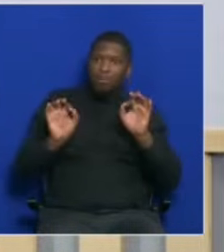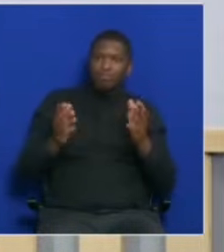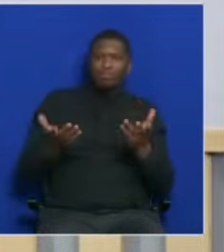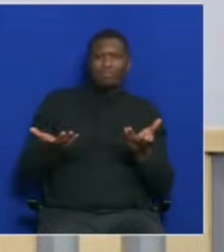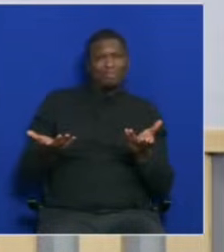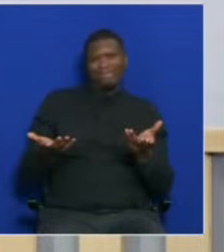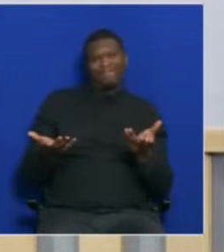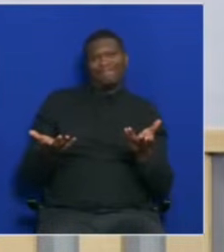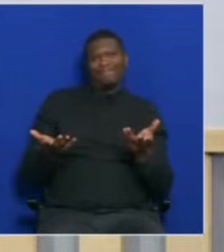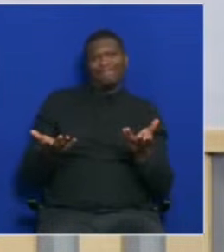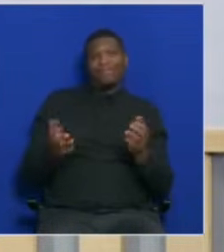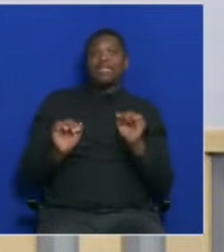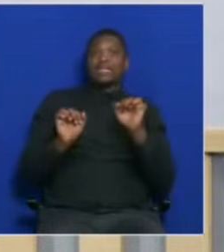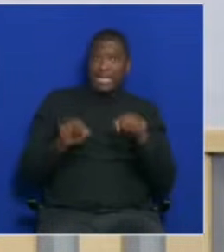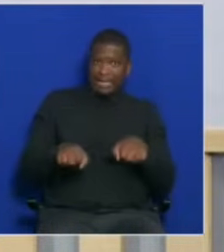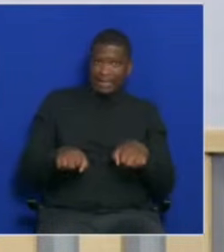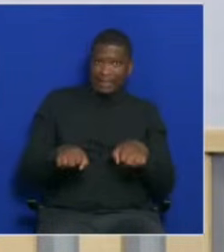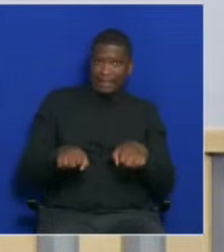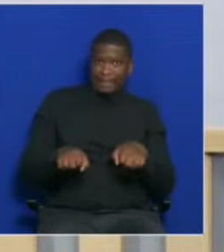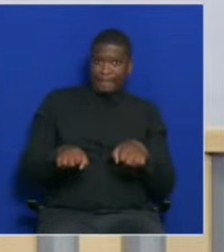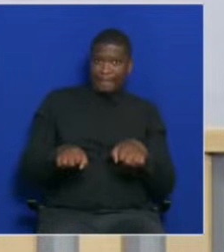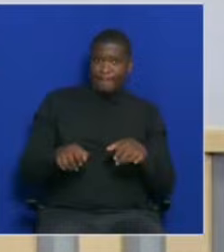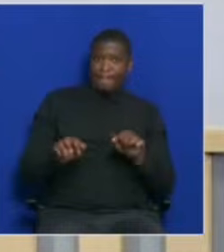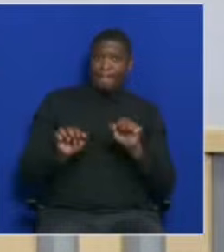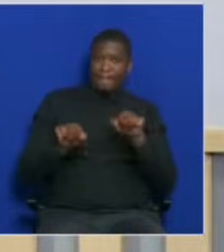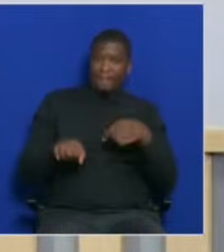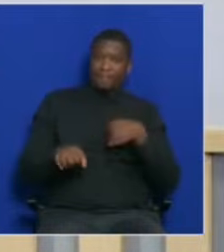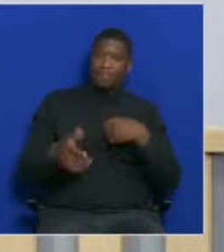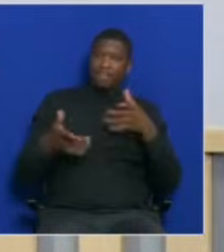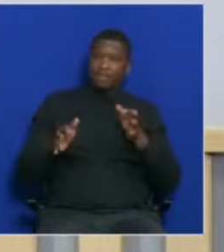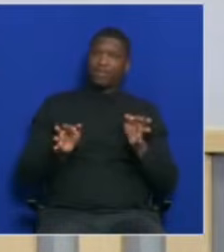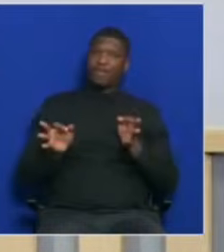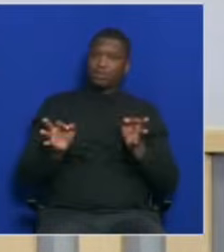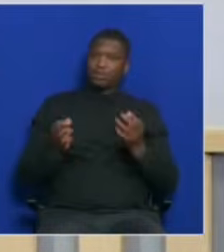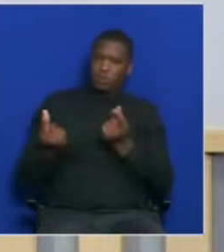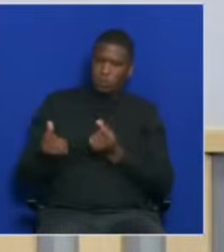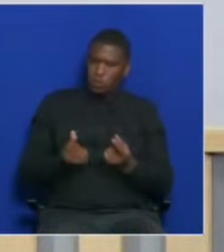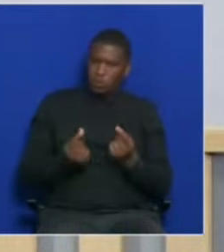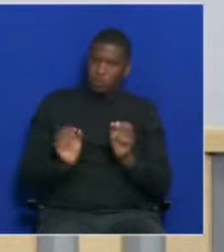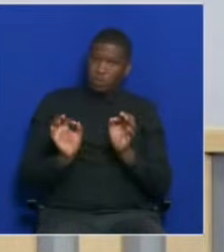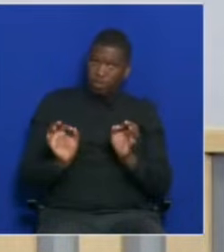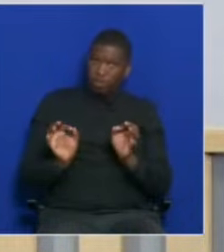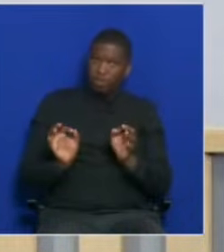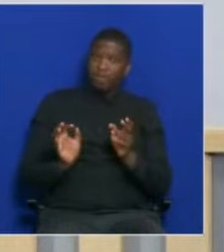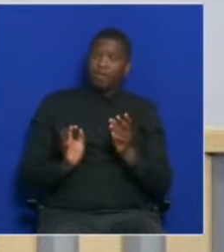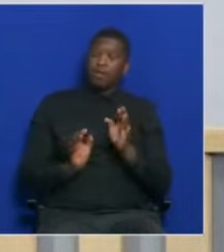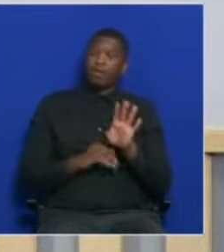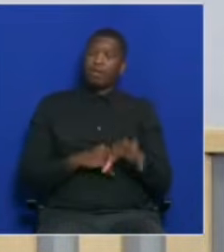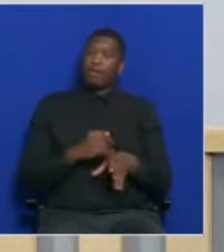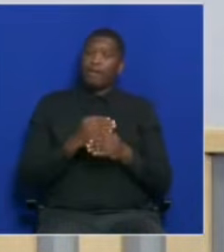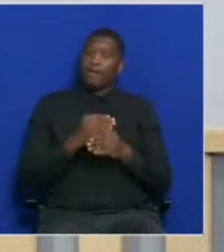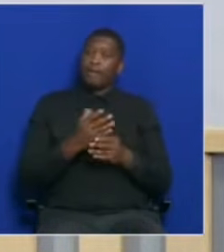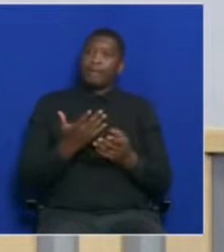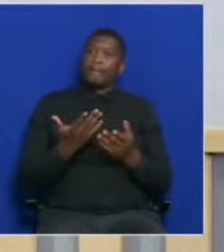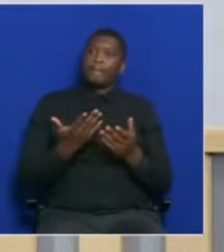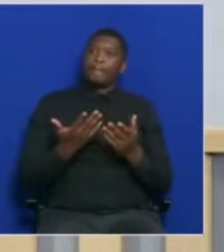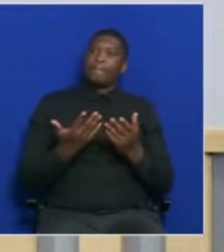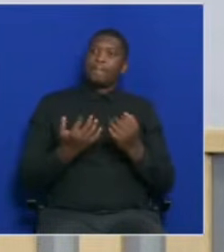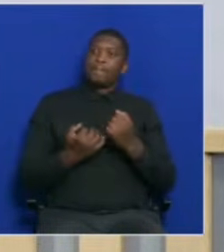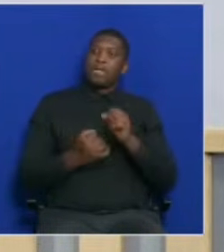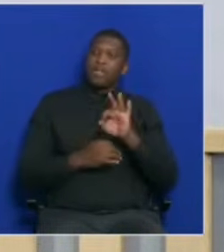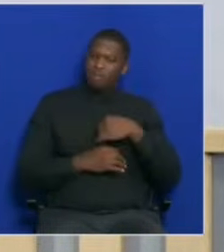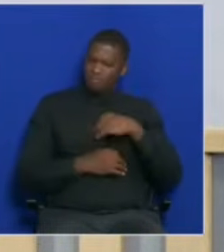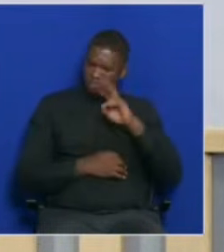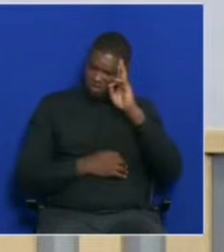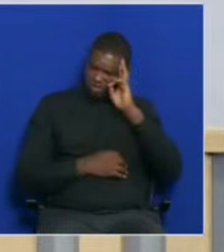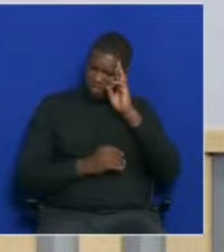Yes, I did facilitate, and in fact, if my memory serves me well,